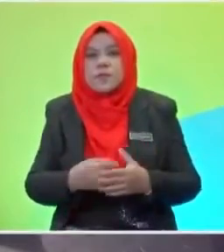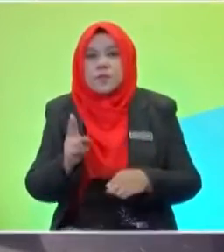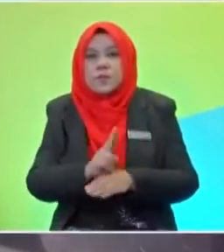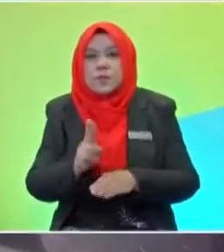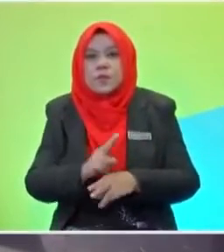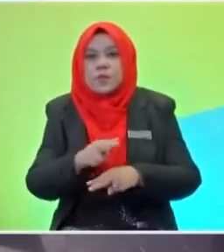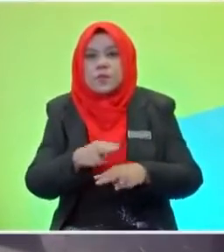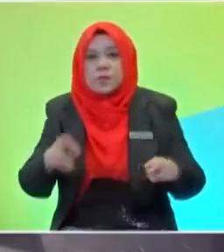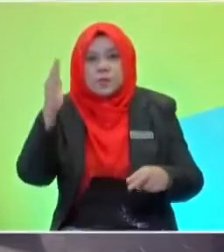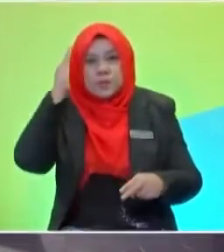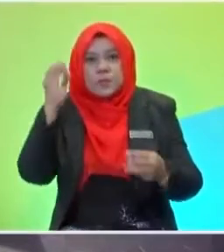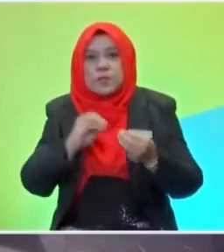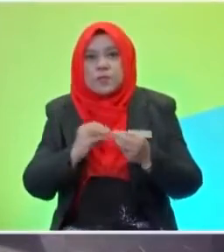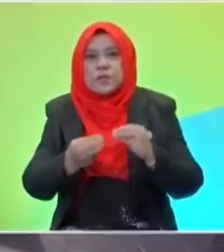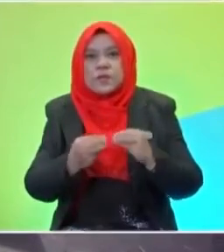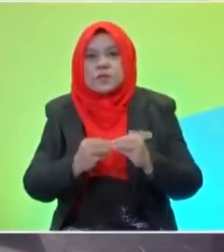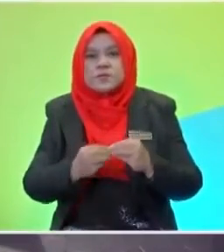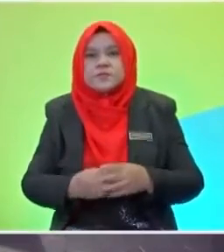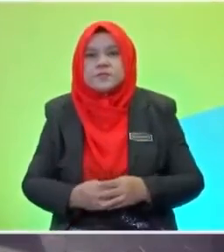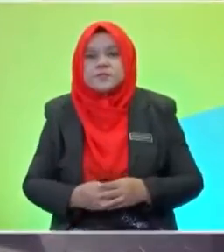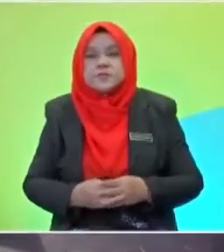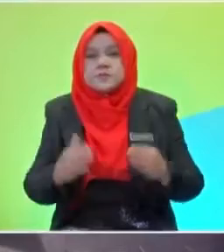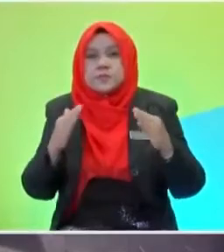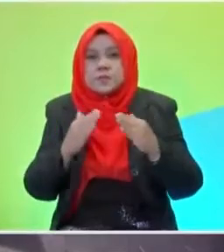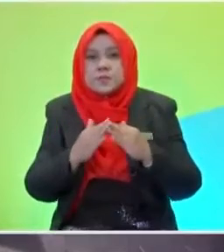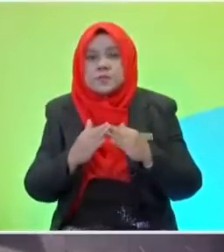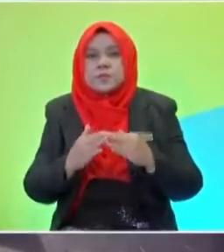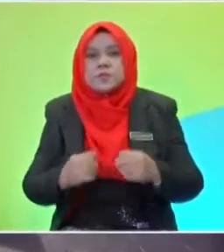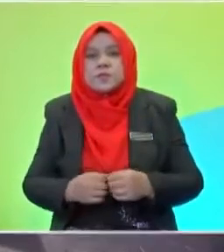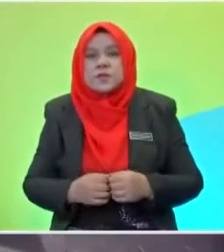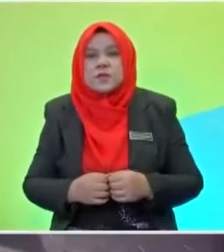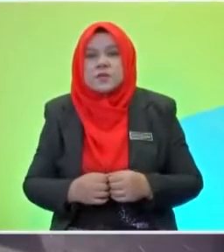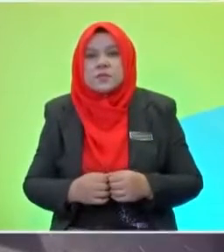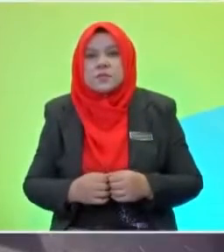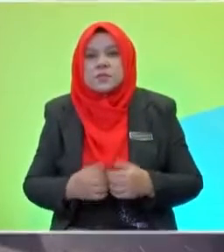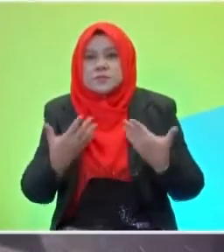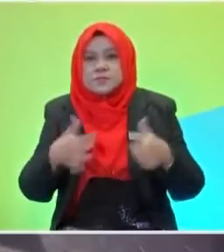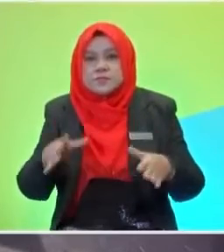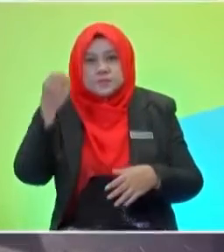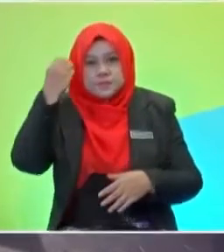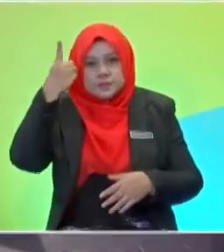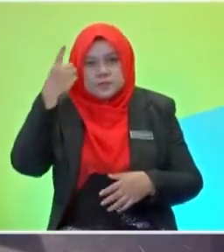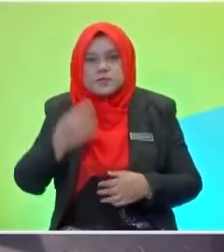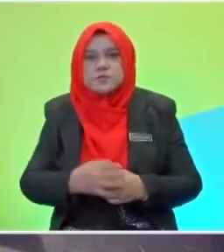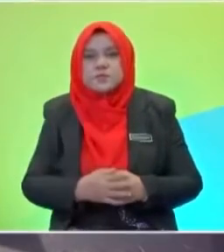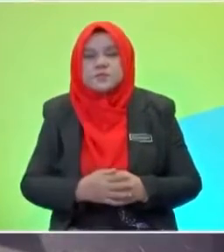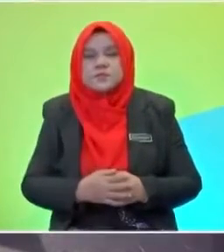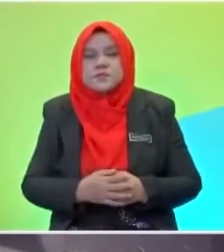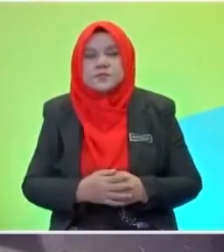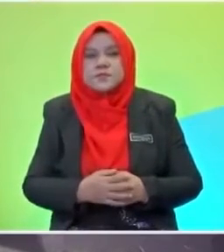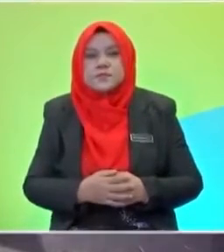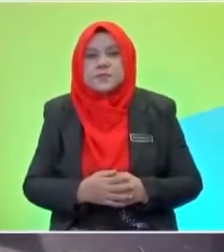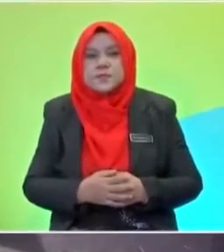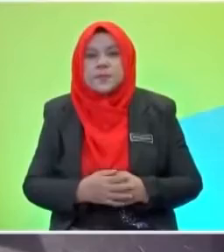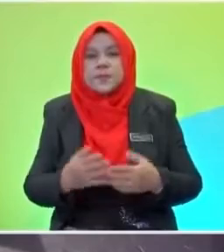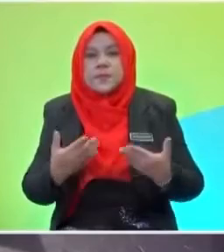unknown number. Okay. Understood. Okay, Chris, I think the kids at home have learned. Everyone understood? Everyone let's ready? Let's check them. Okay, we give them test some